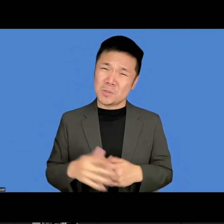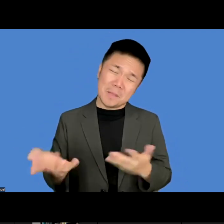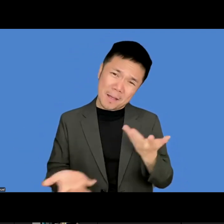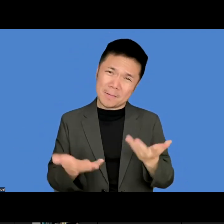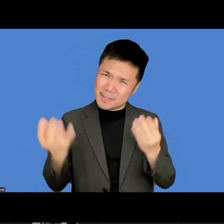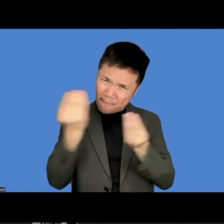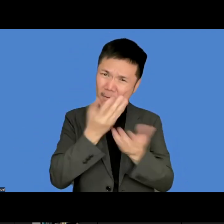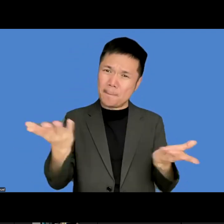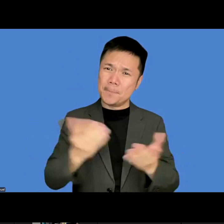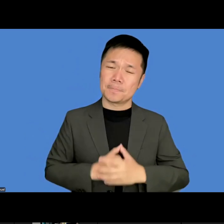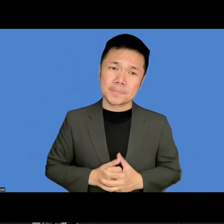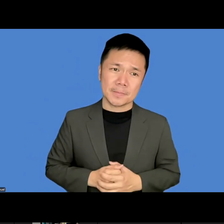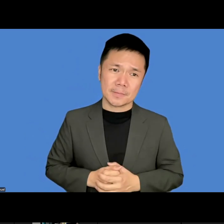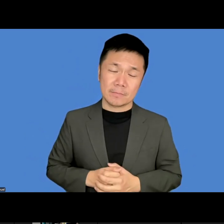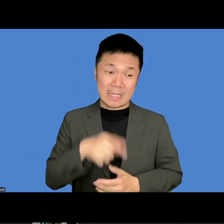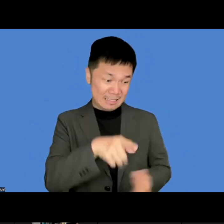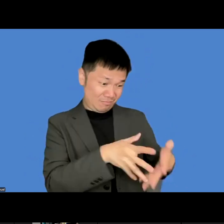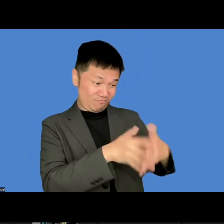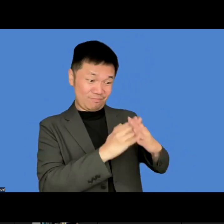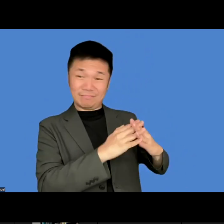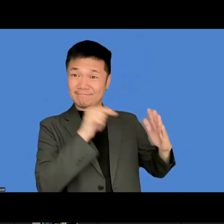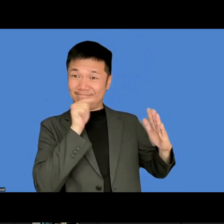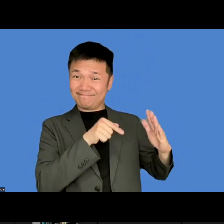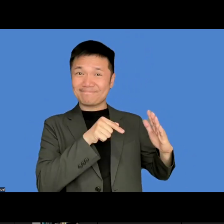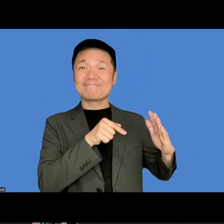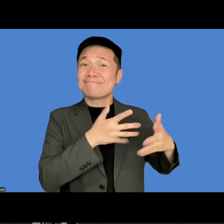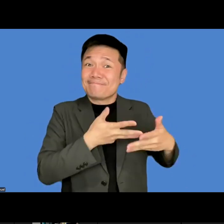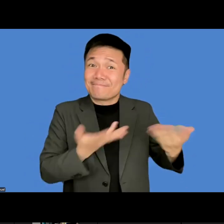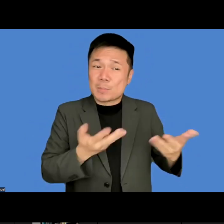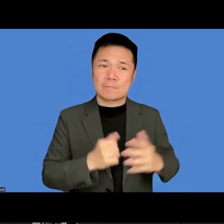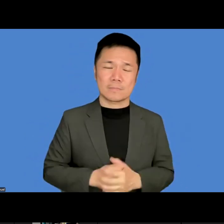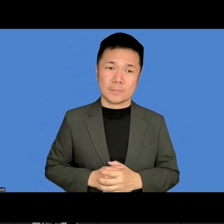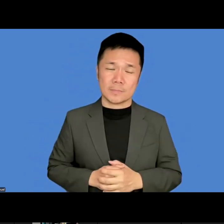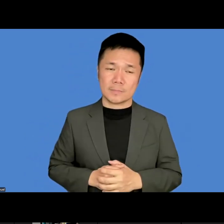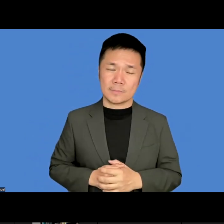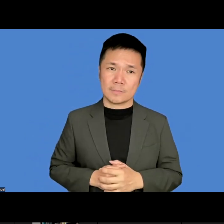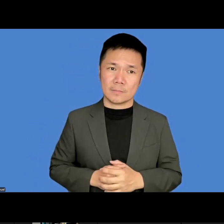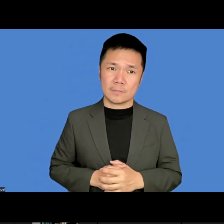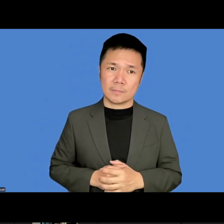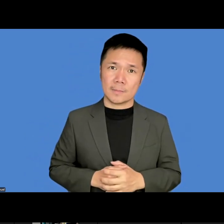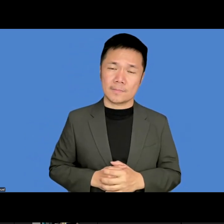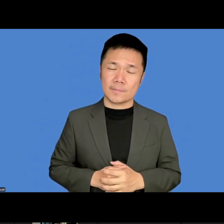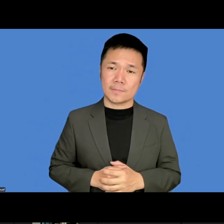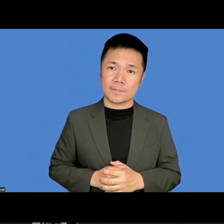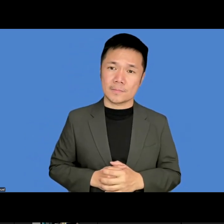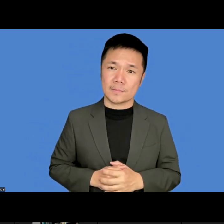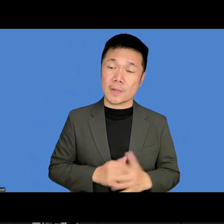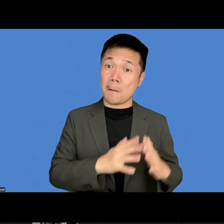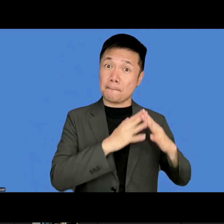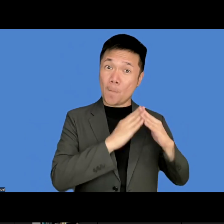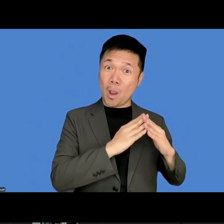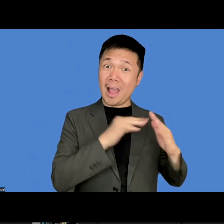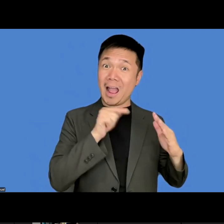this center, which have been established through a project